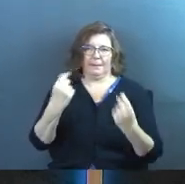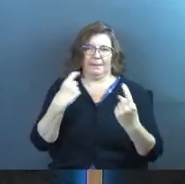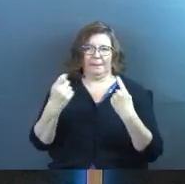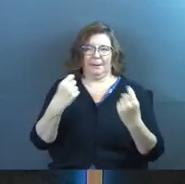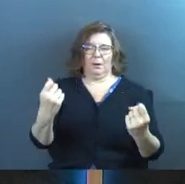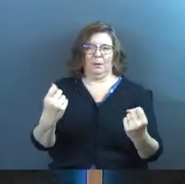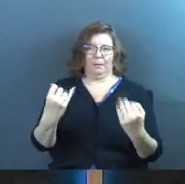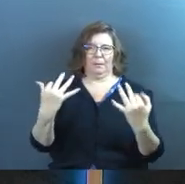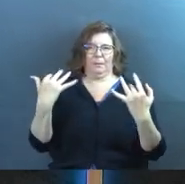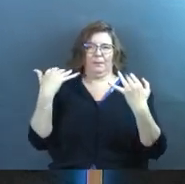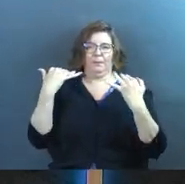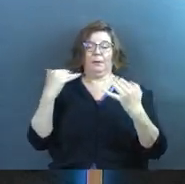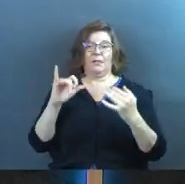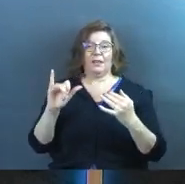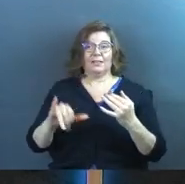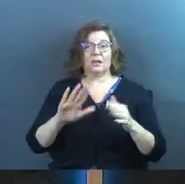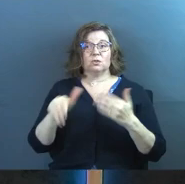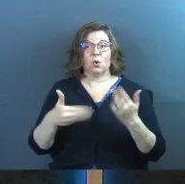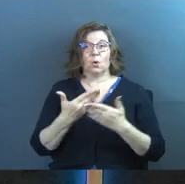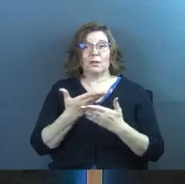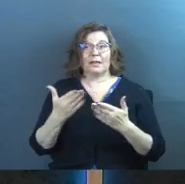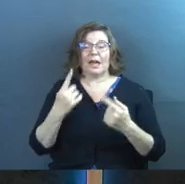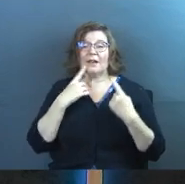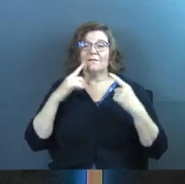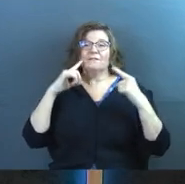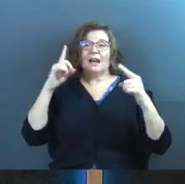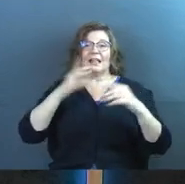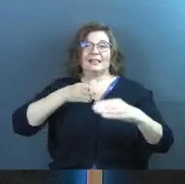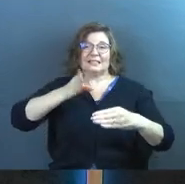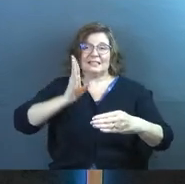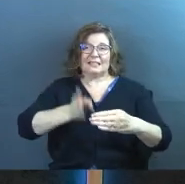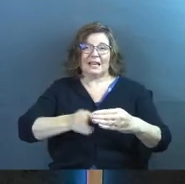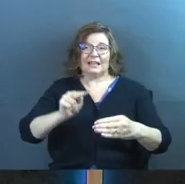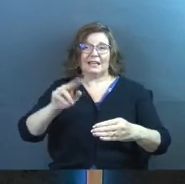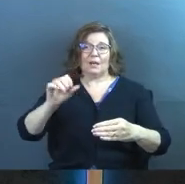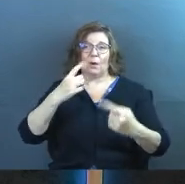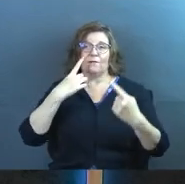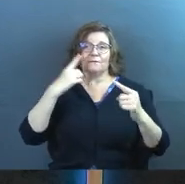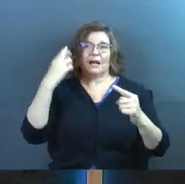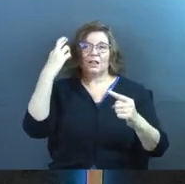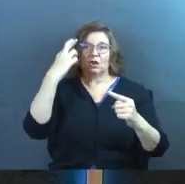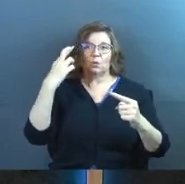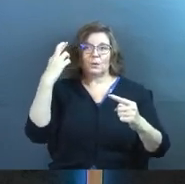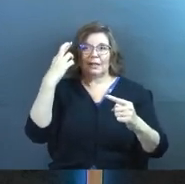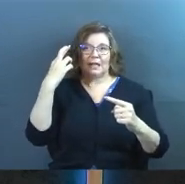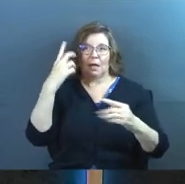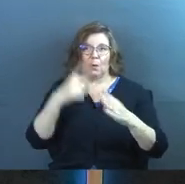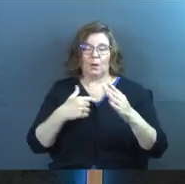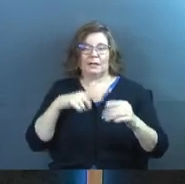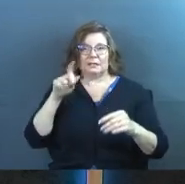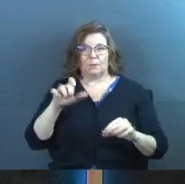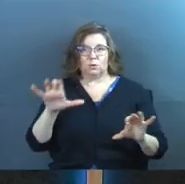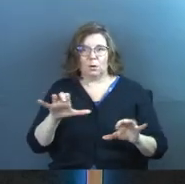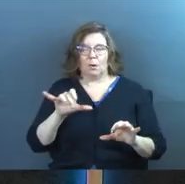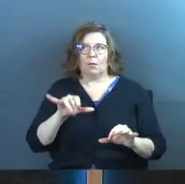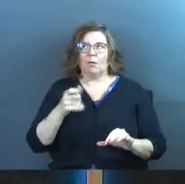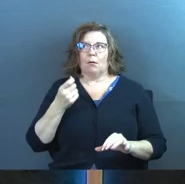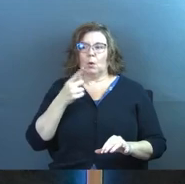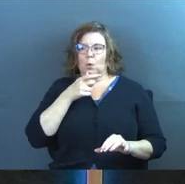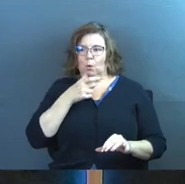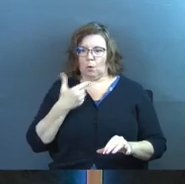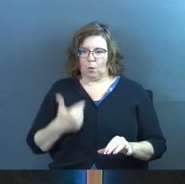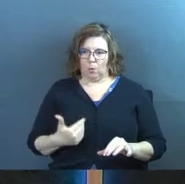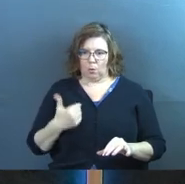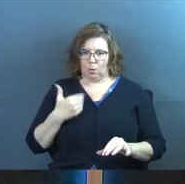his stuff, you know? And it's like, and that's the whole deal. And finally gets to the end, and Neo finally realizes what he's supposed to do, who